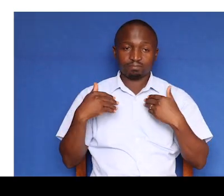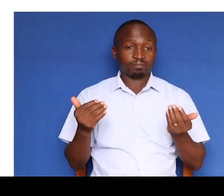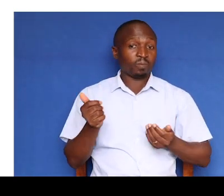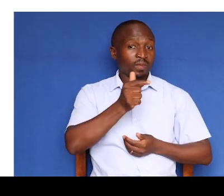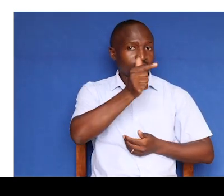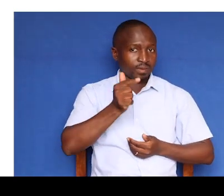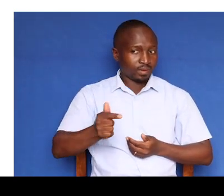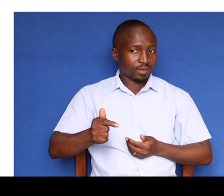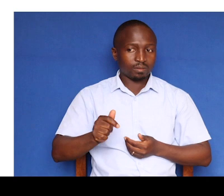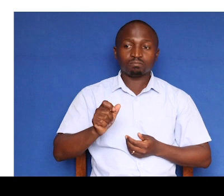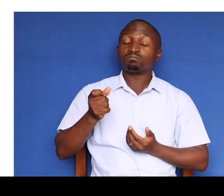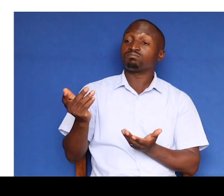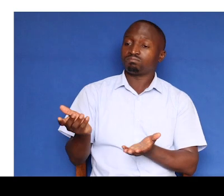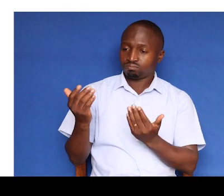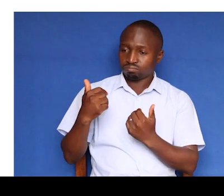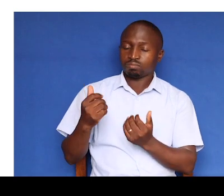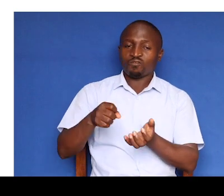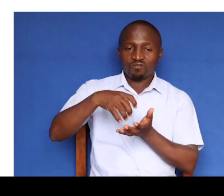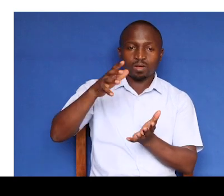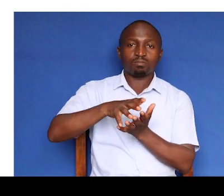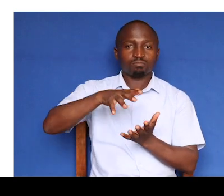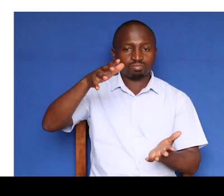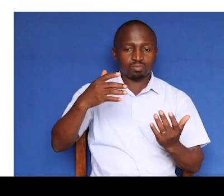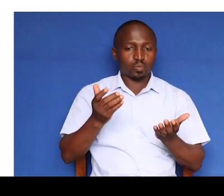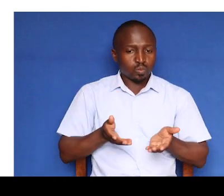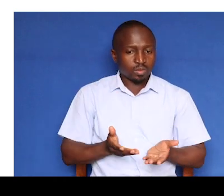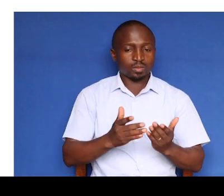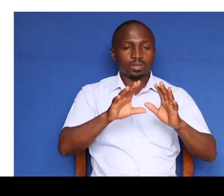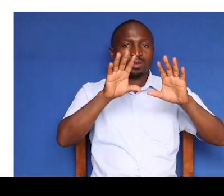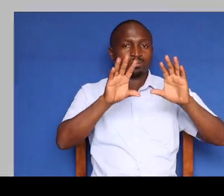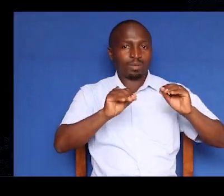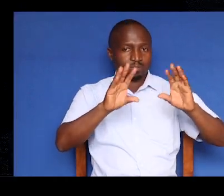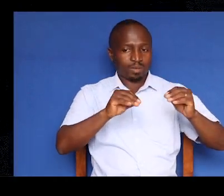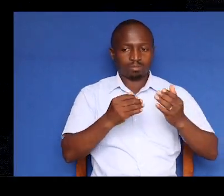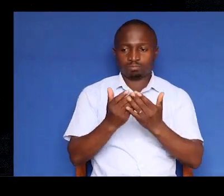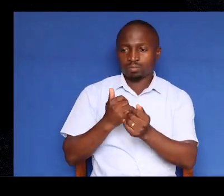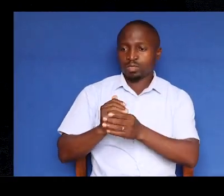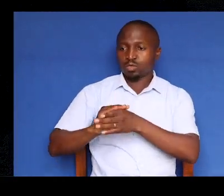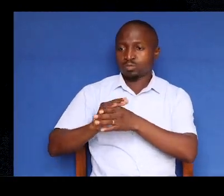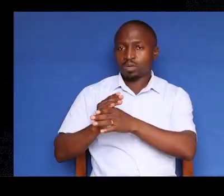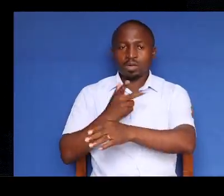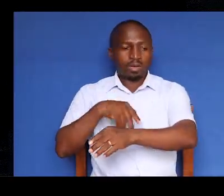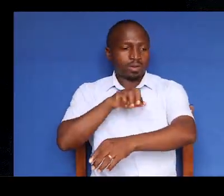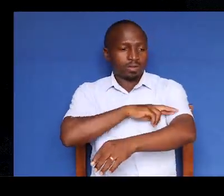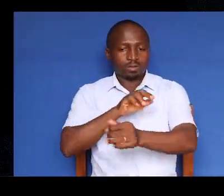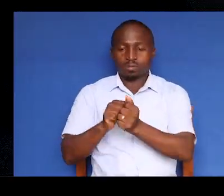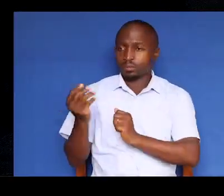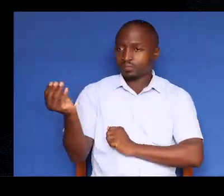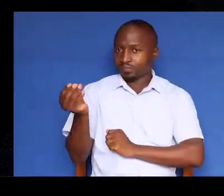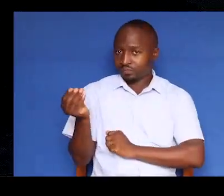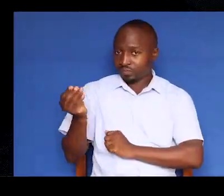So Tanzania has absolute advantage in the production of cotton because it uses few resources to make